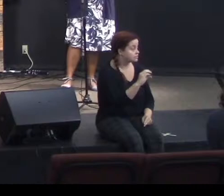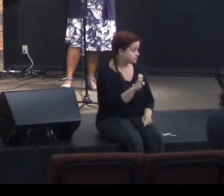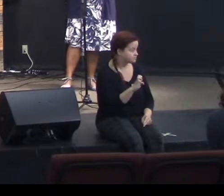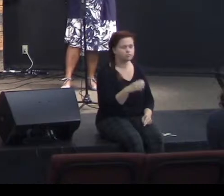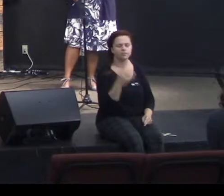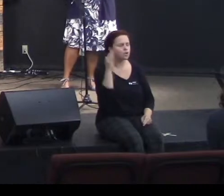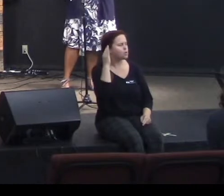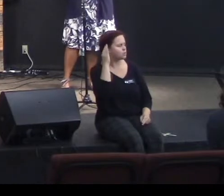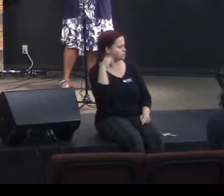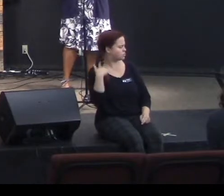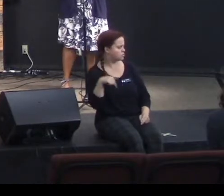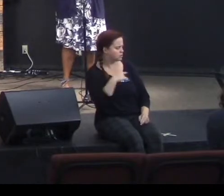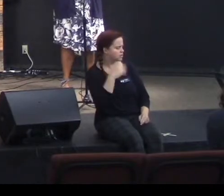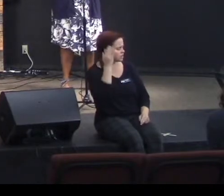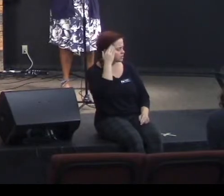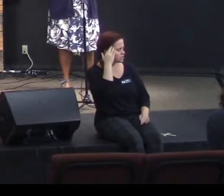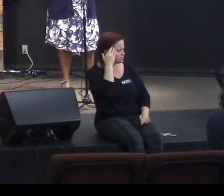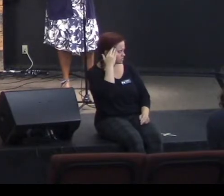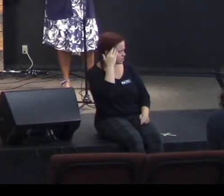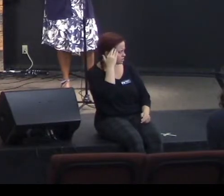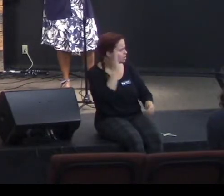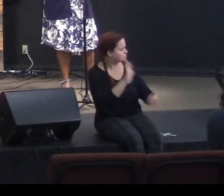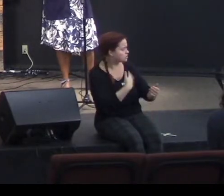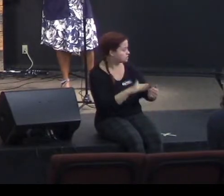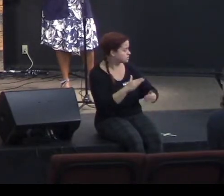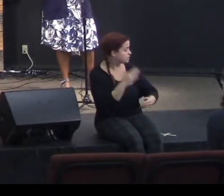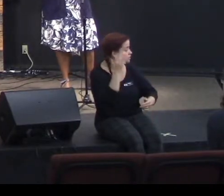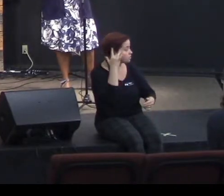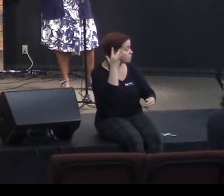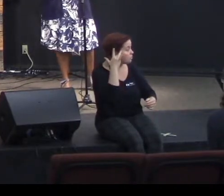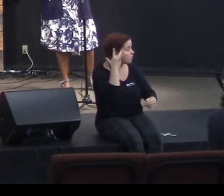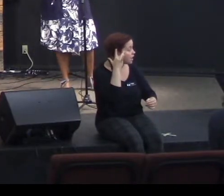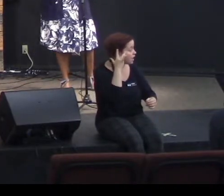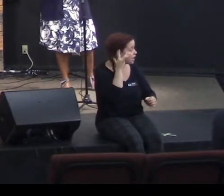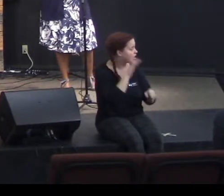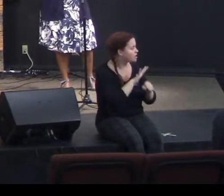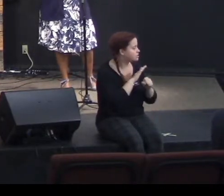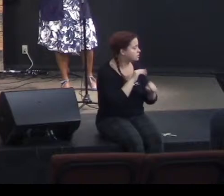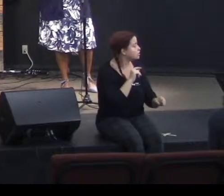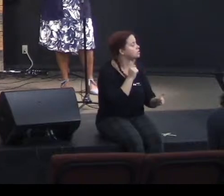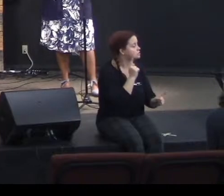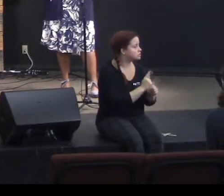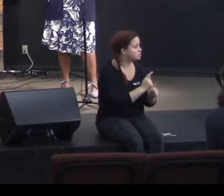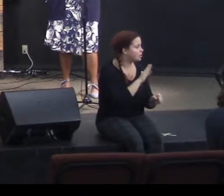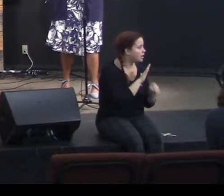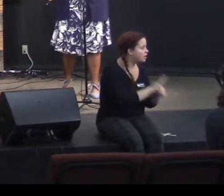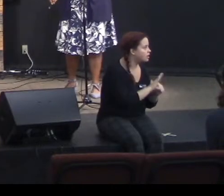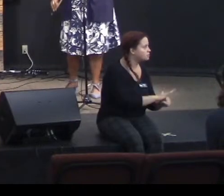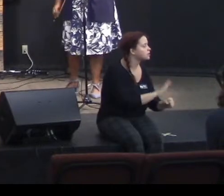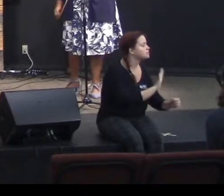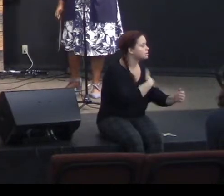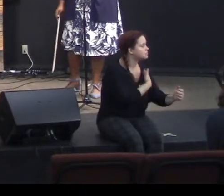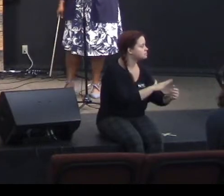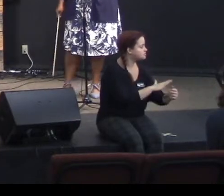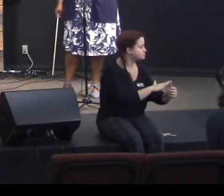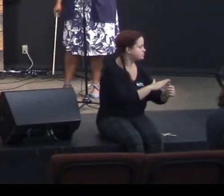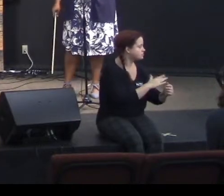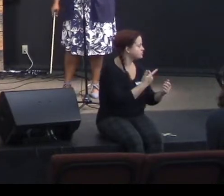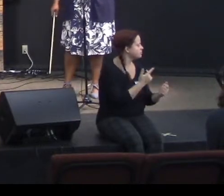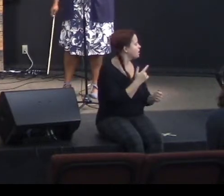because the right amount of pressure is being played. But Elizabeth, what would happen if, say, you took something